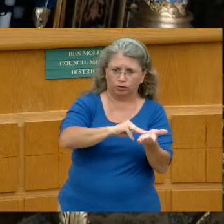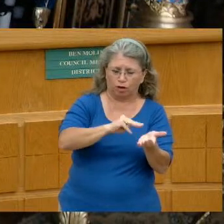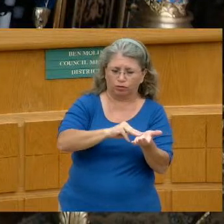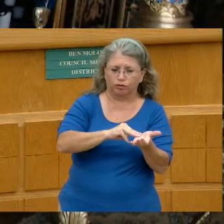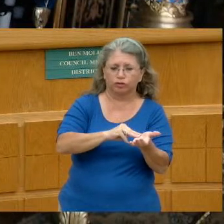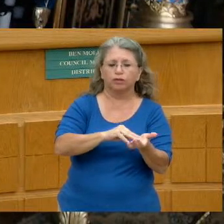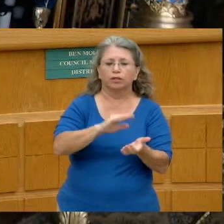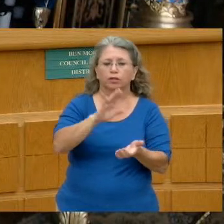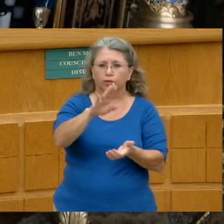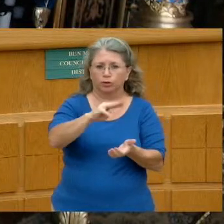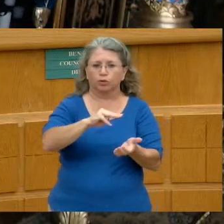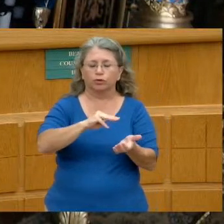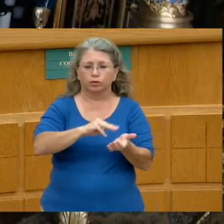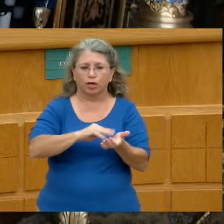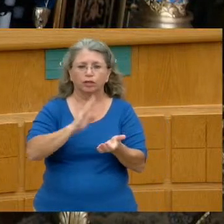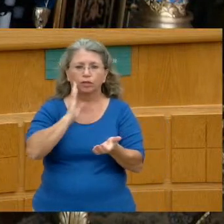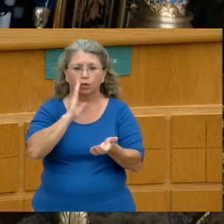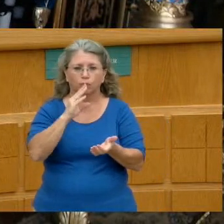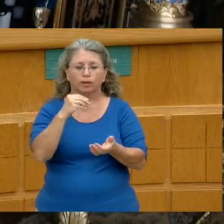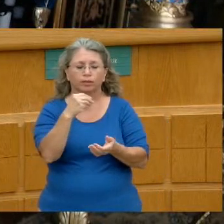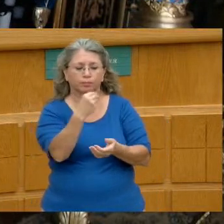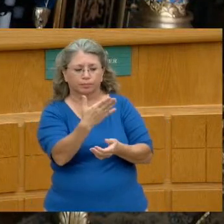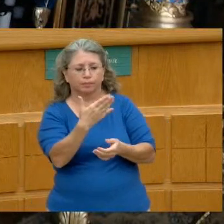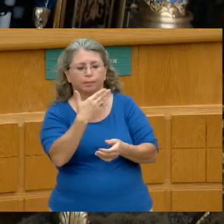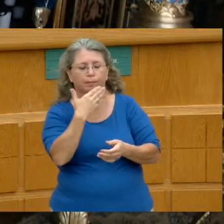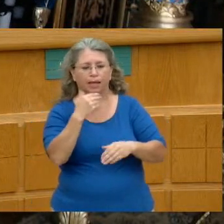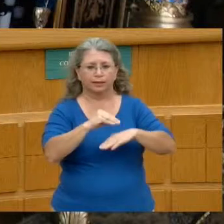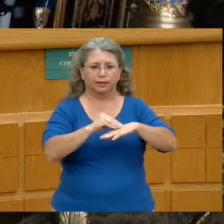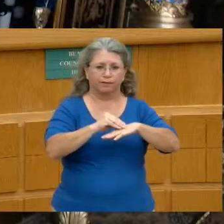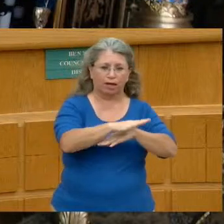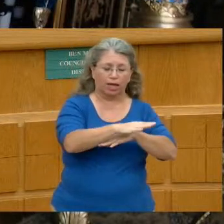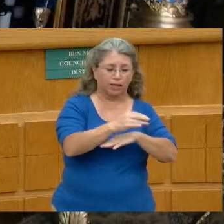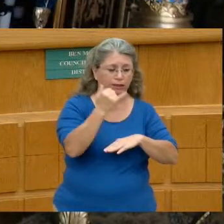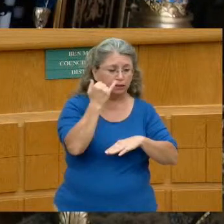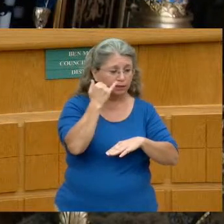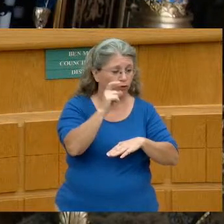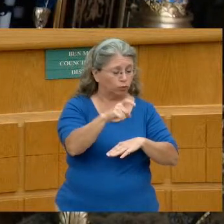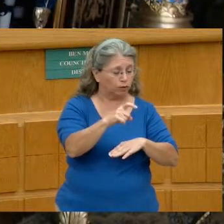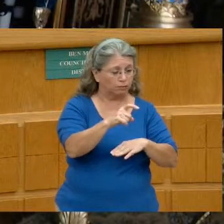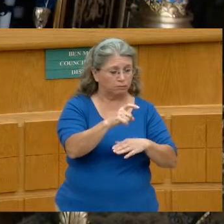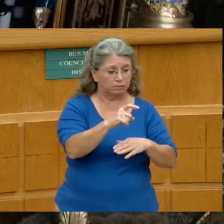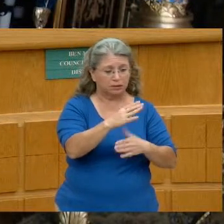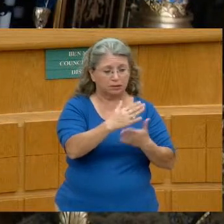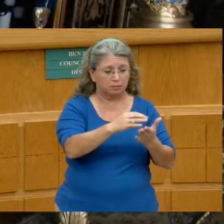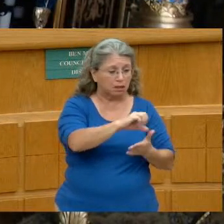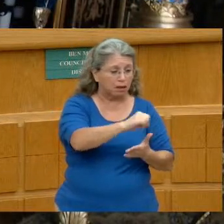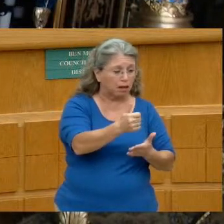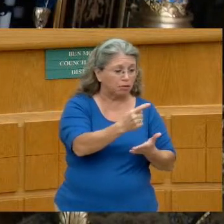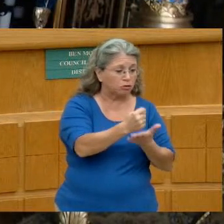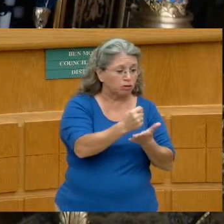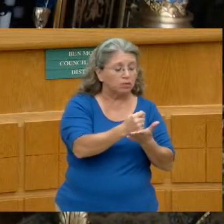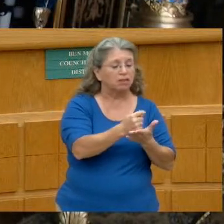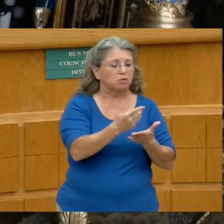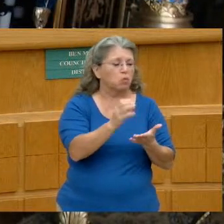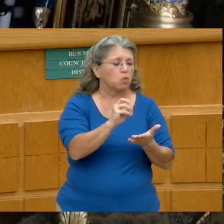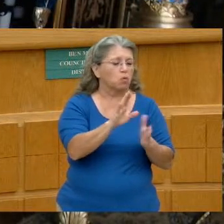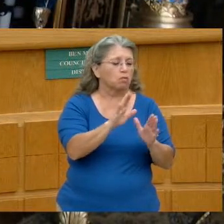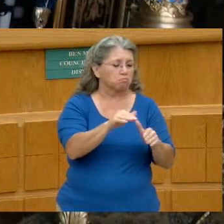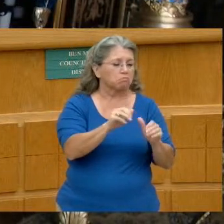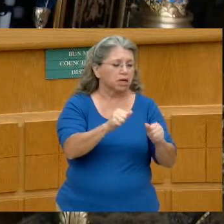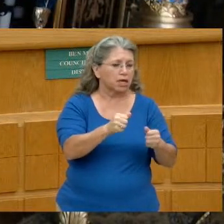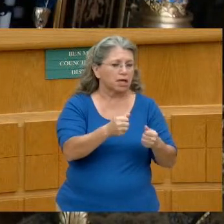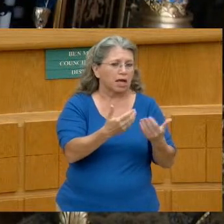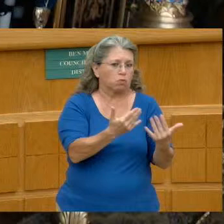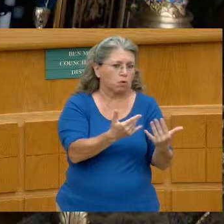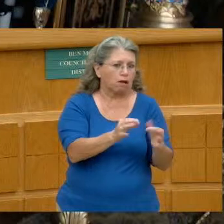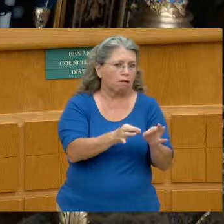would probably give you the best advice as to whether you need to explore other treatments or whether it can wait. But at all